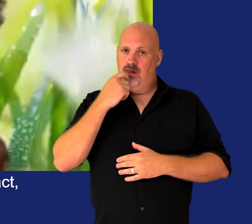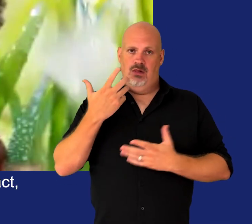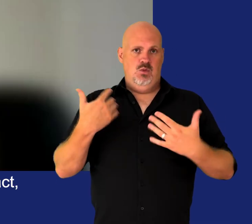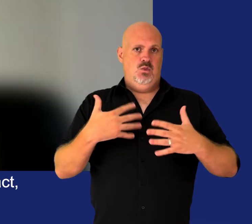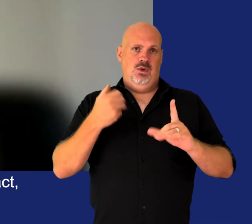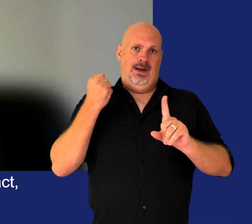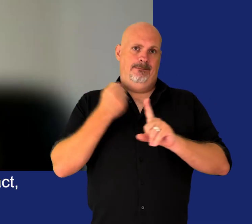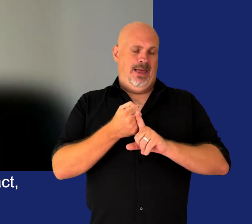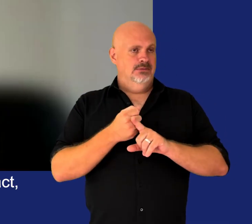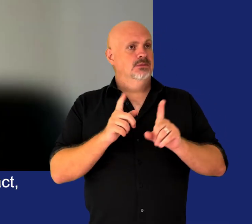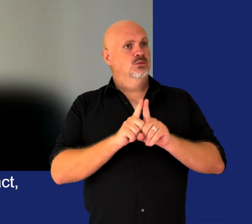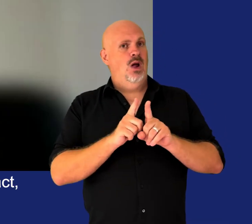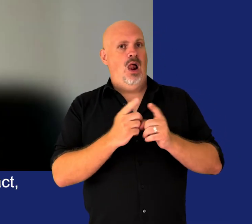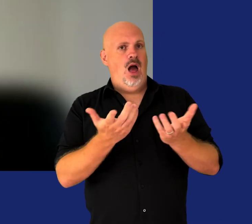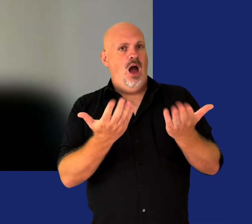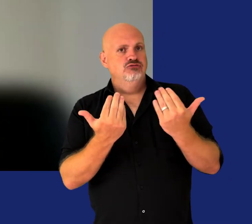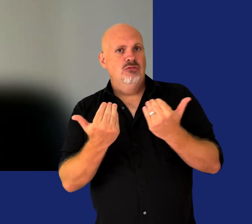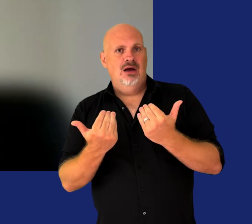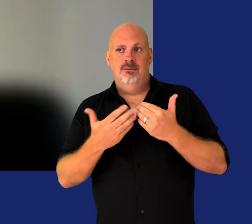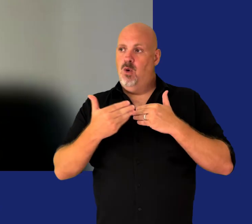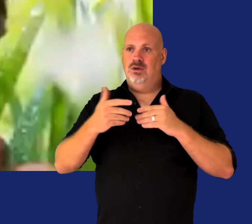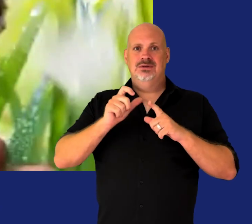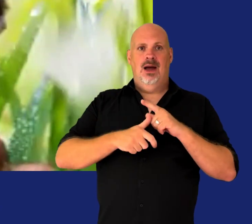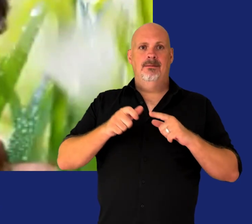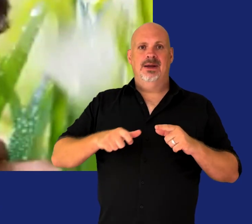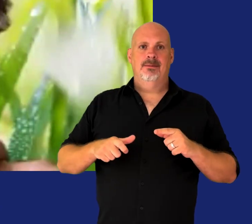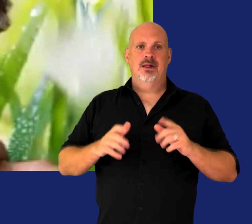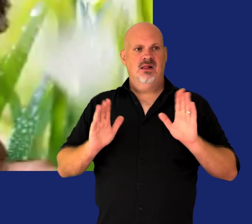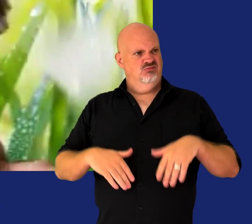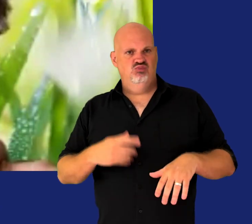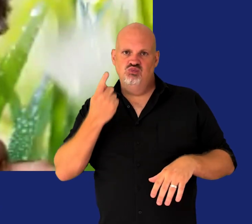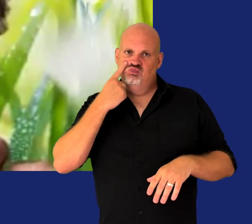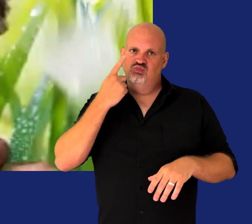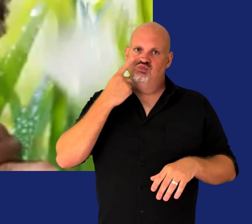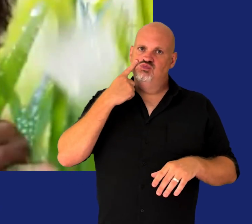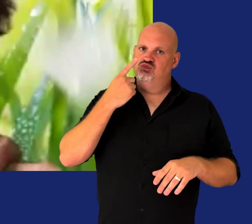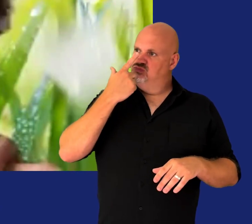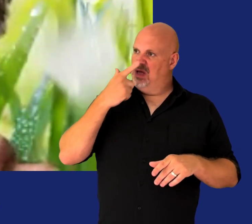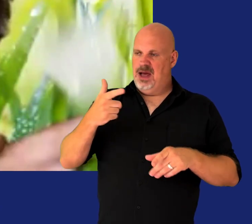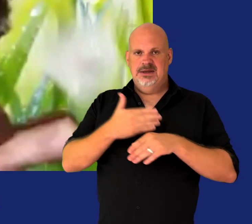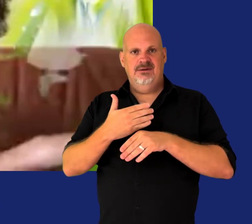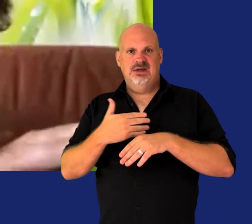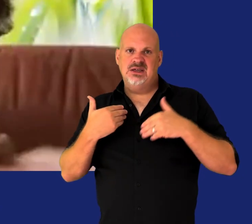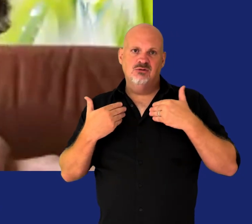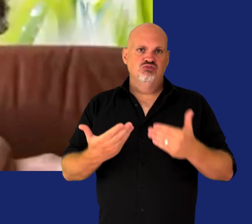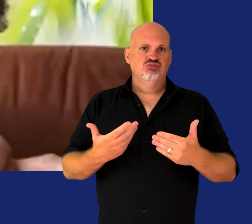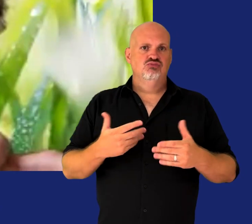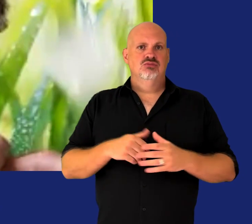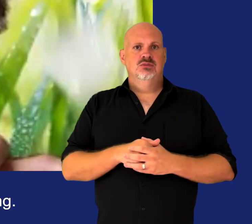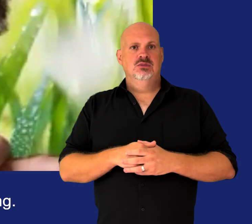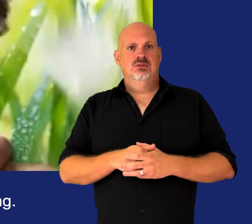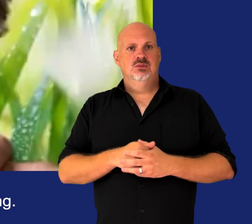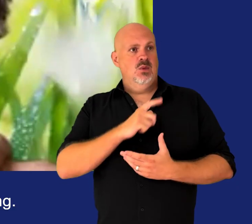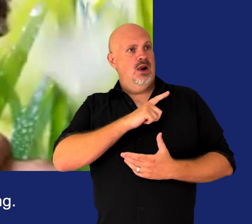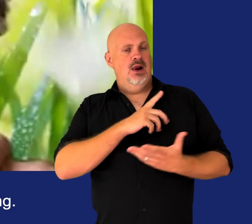massive impact, and it would also attract more disabled people to attempt to carry out the